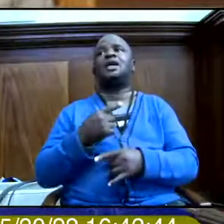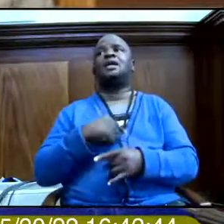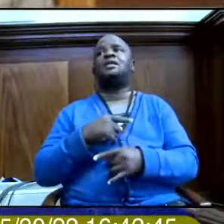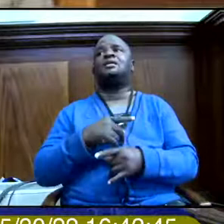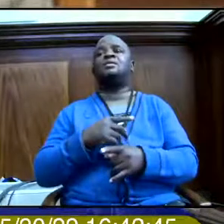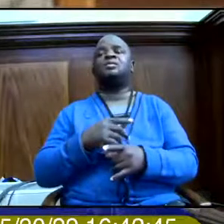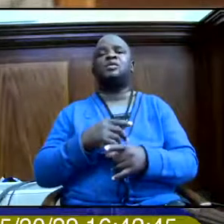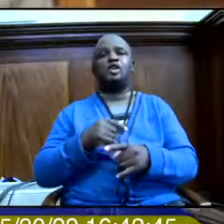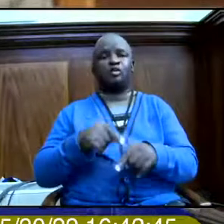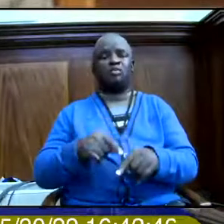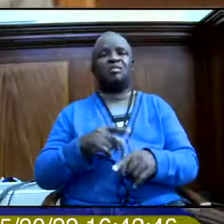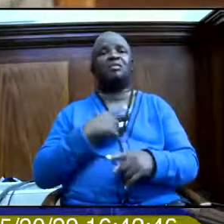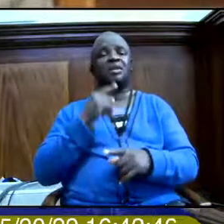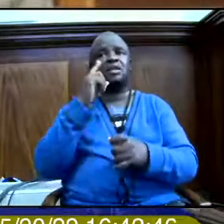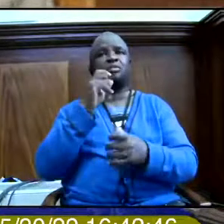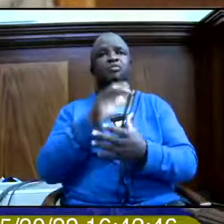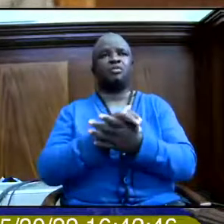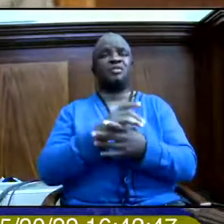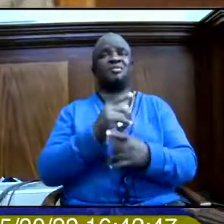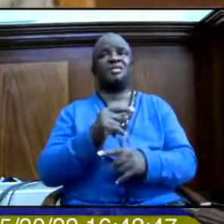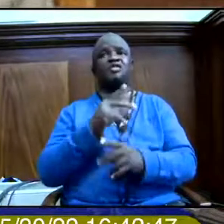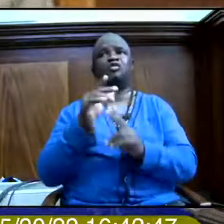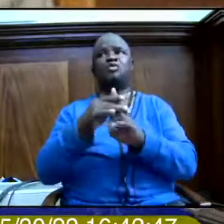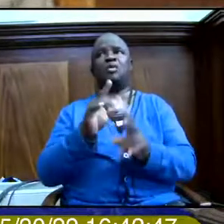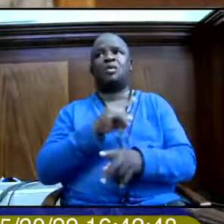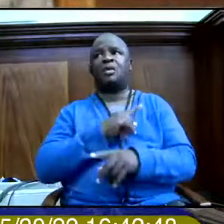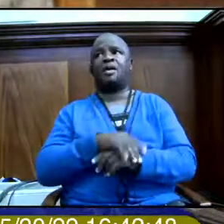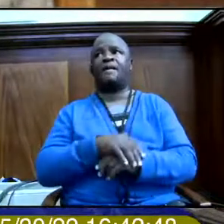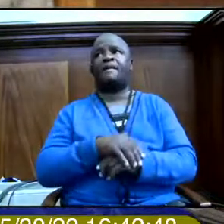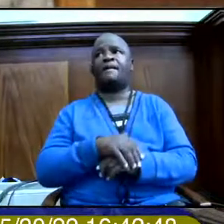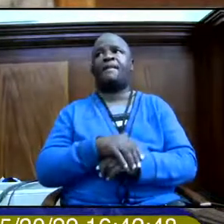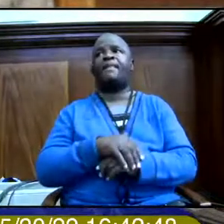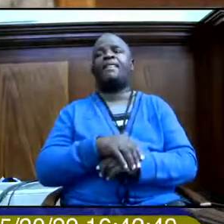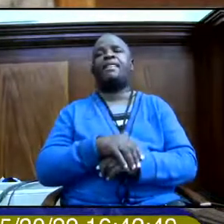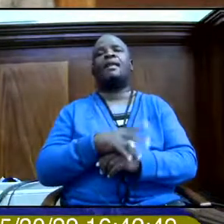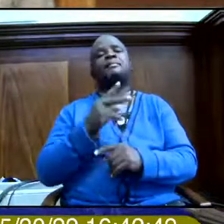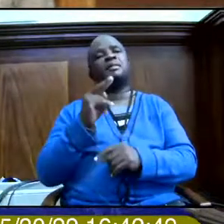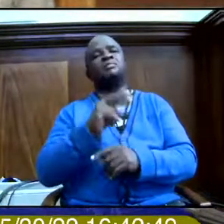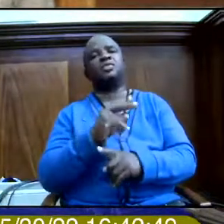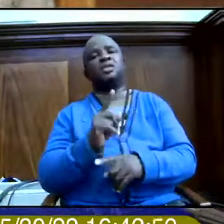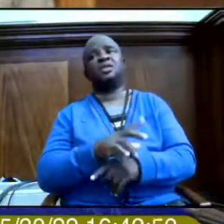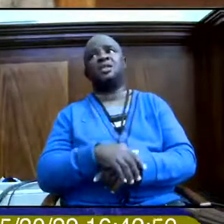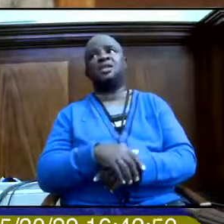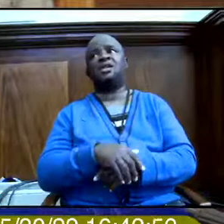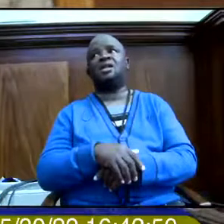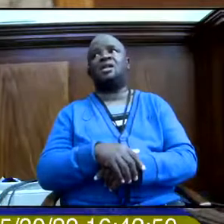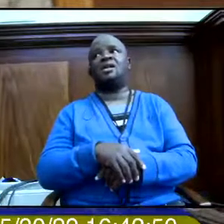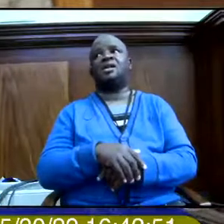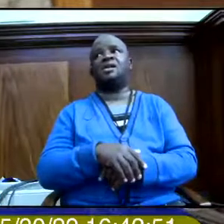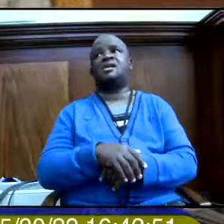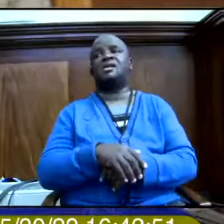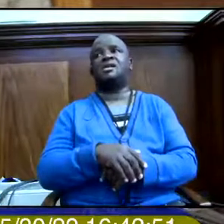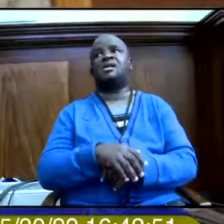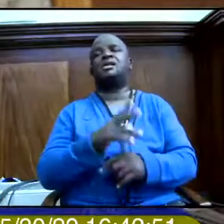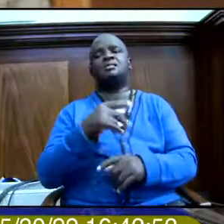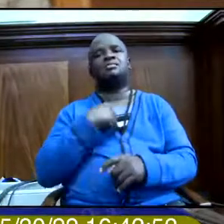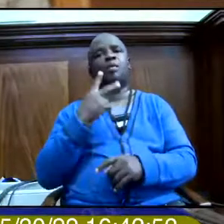they trust the trade unions what is it that they have seen or what is it that they they have